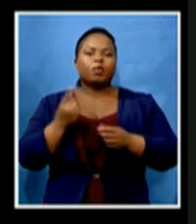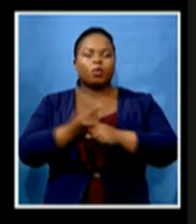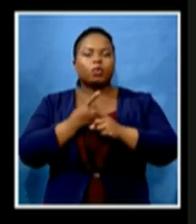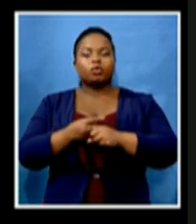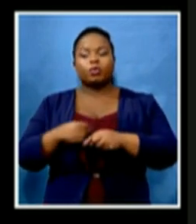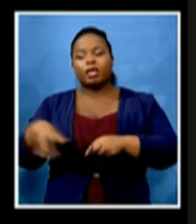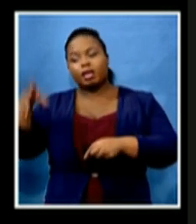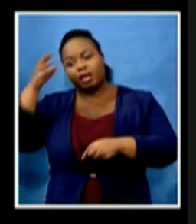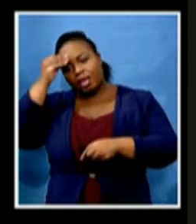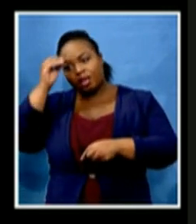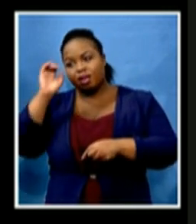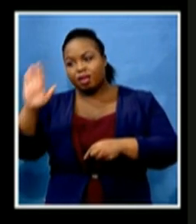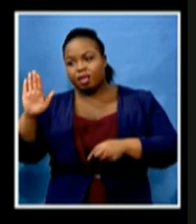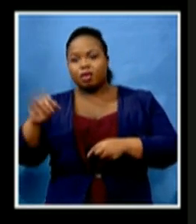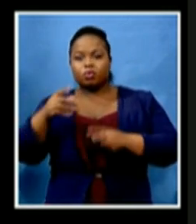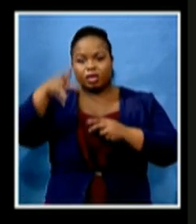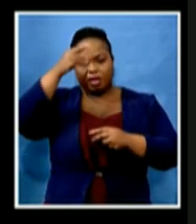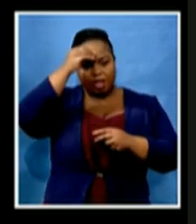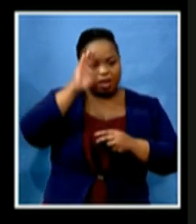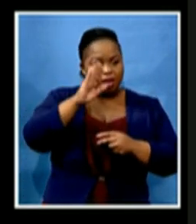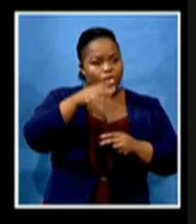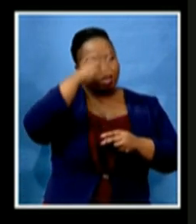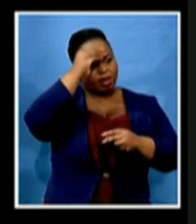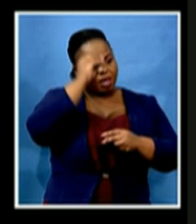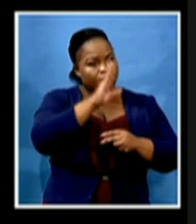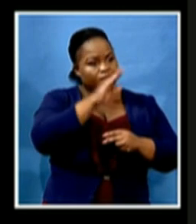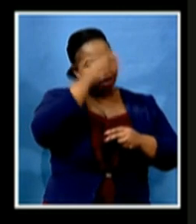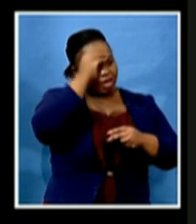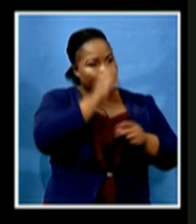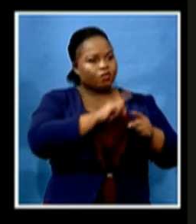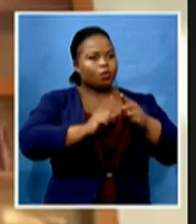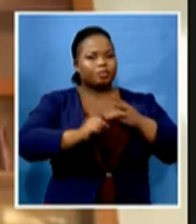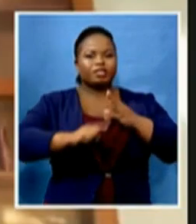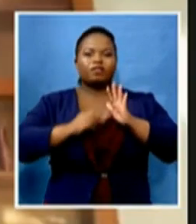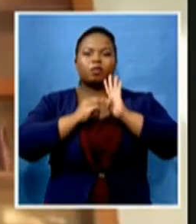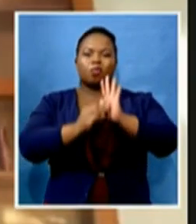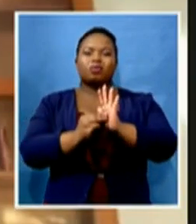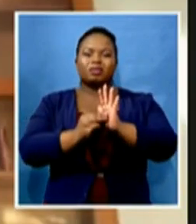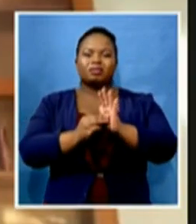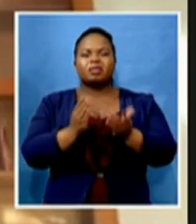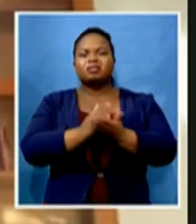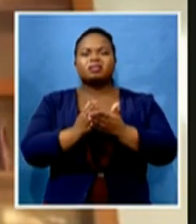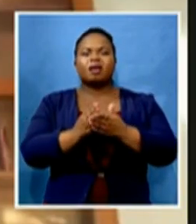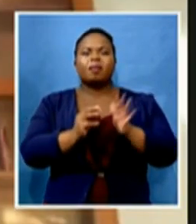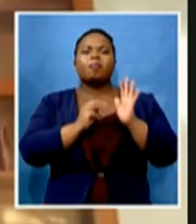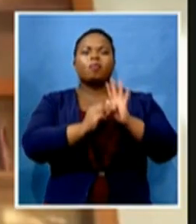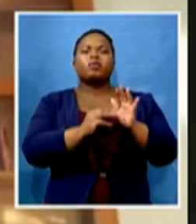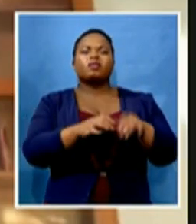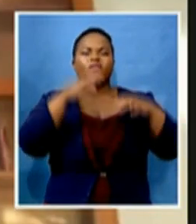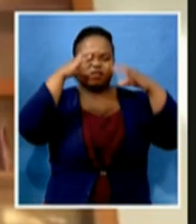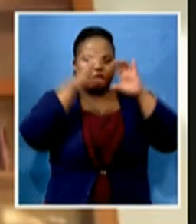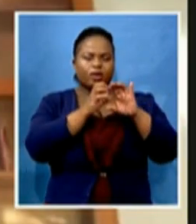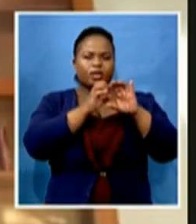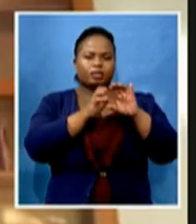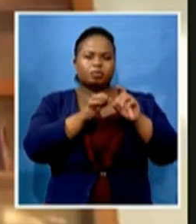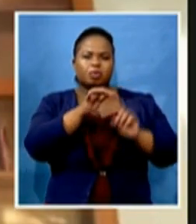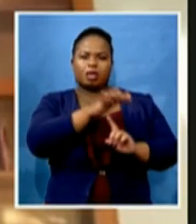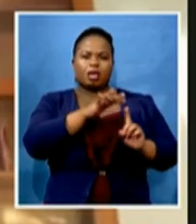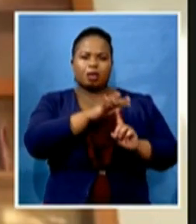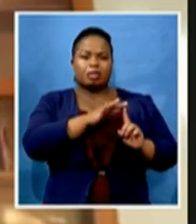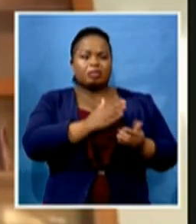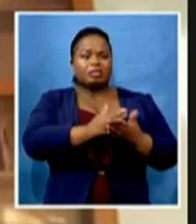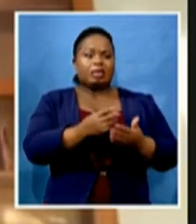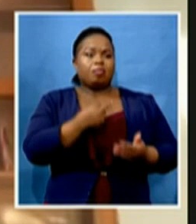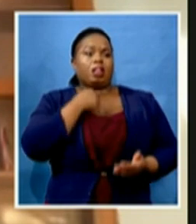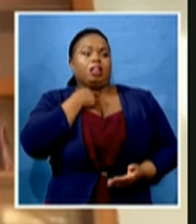model. And some of them focus on areas where we may not have answers for. And so I would